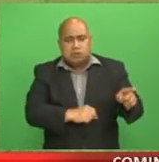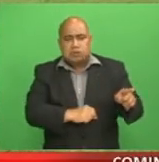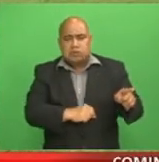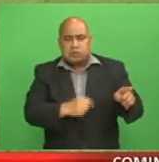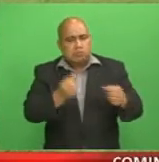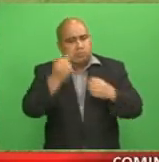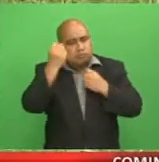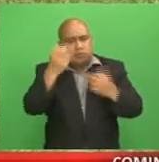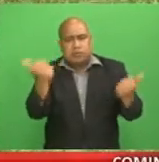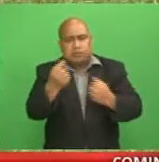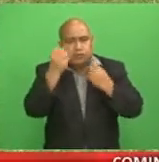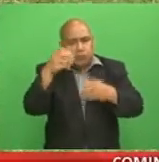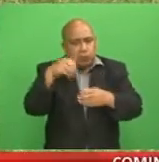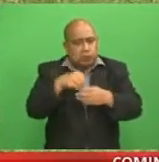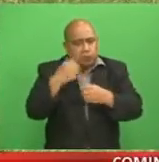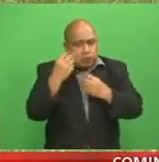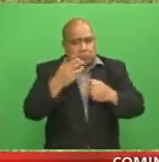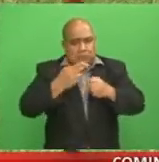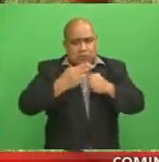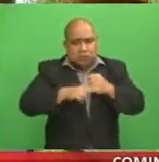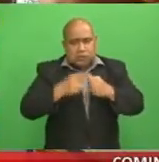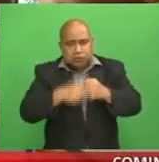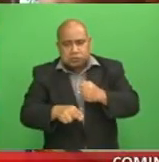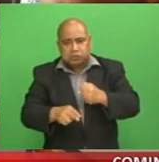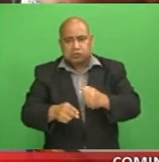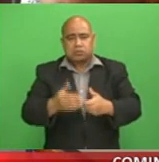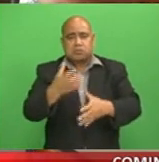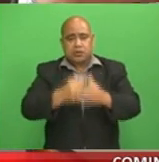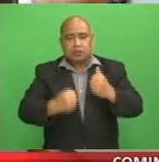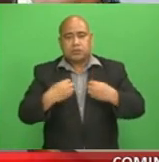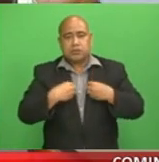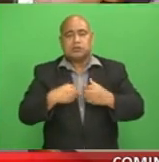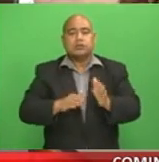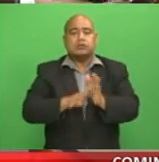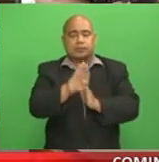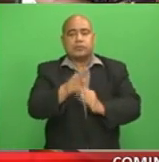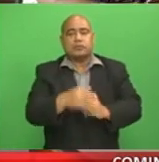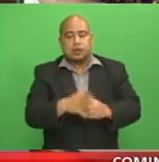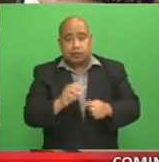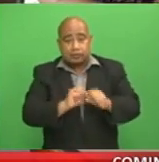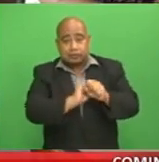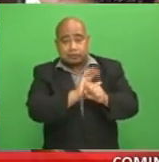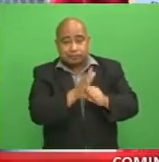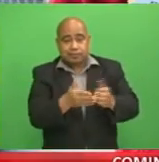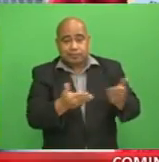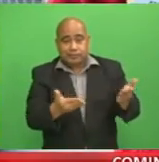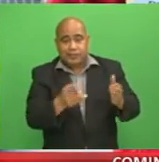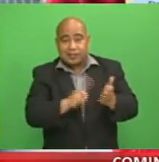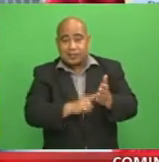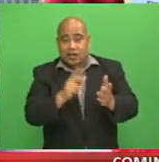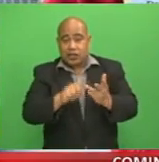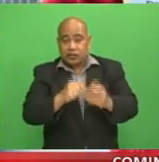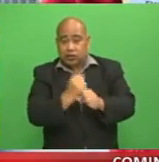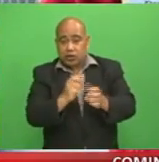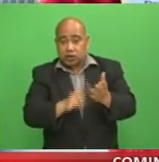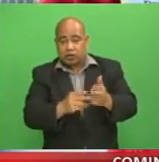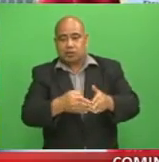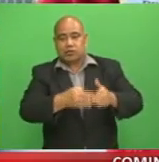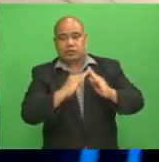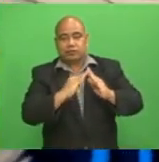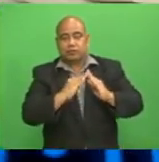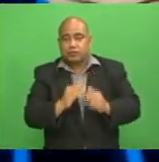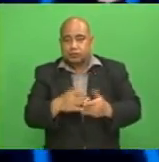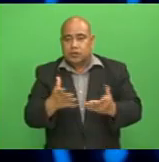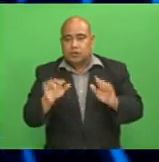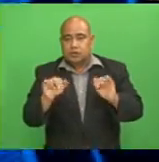Up ahead, dairy industry strives on amidst COVID-19. A new NGO to address social issues in Nadrunga.